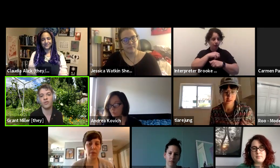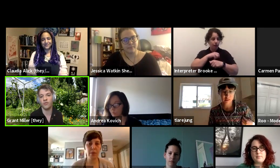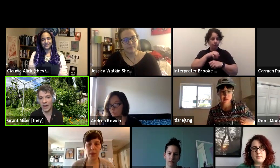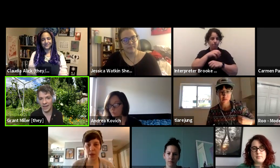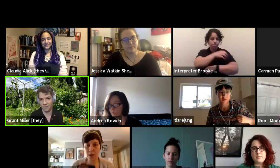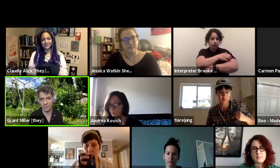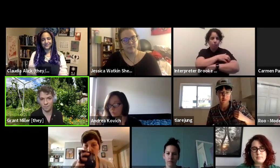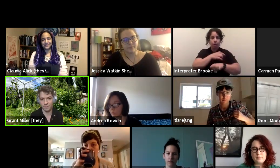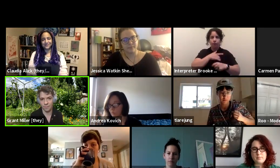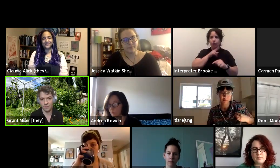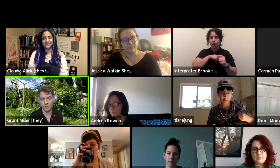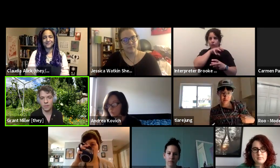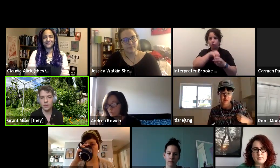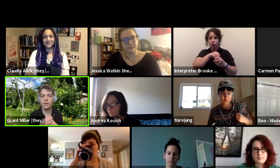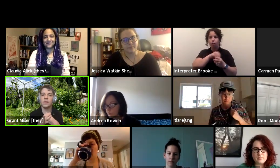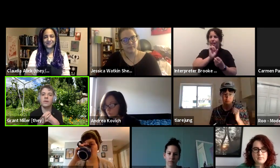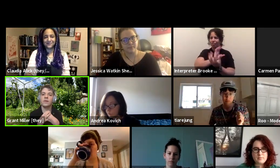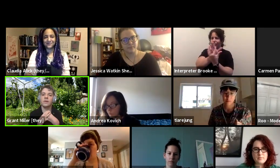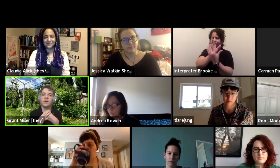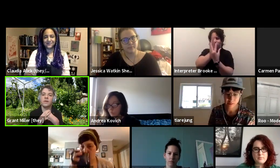potential to thrive.